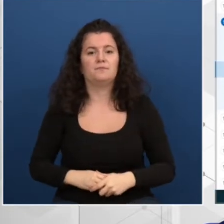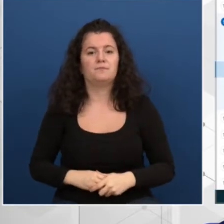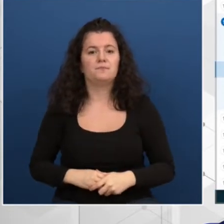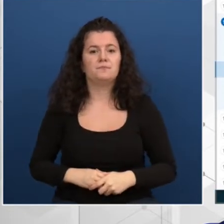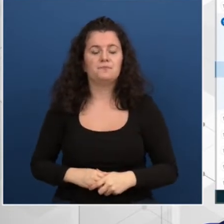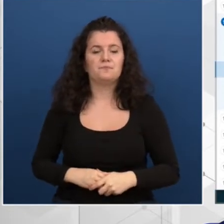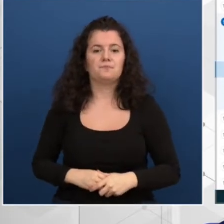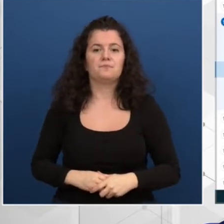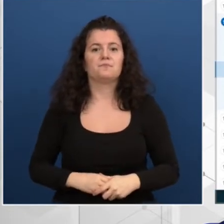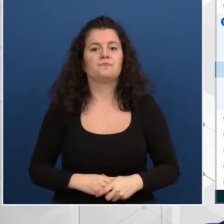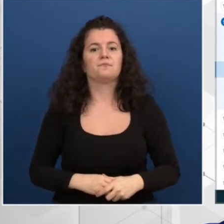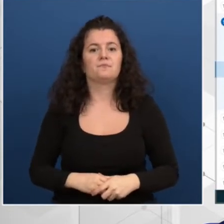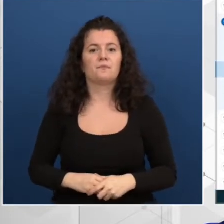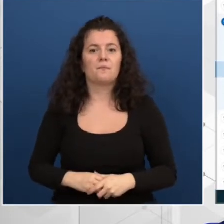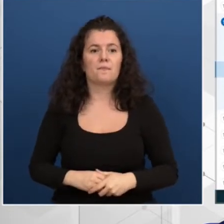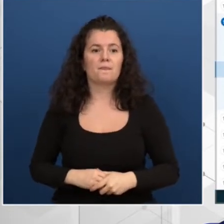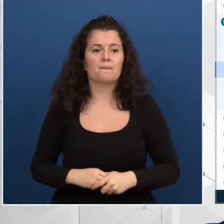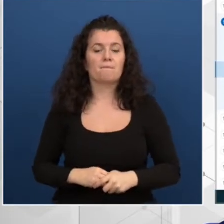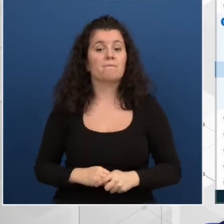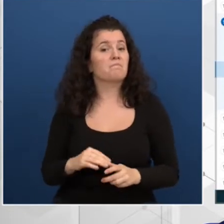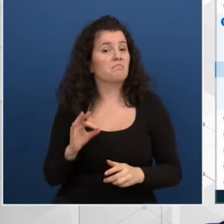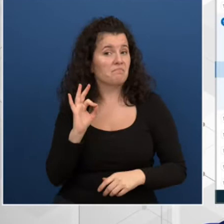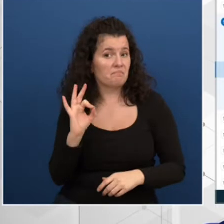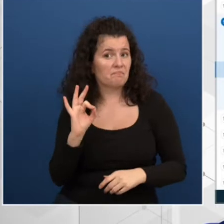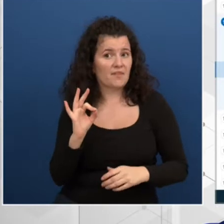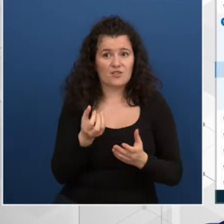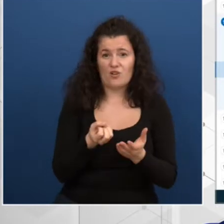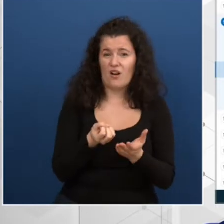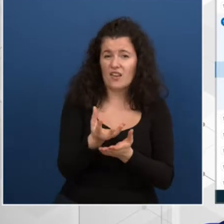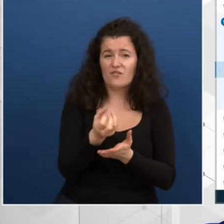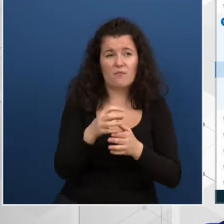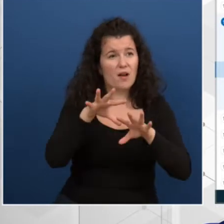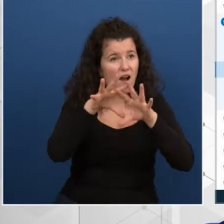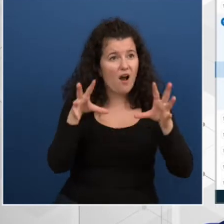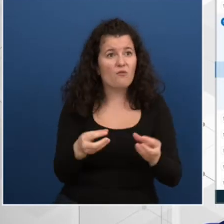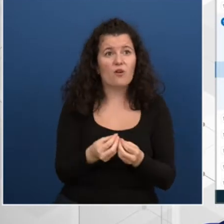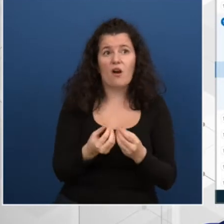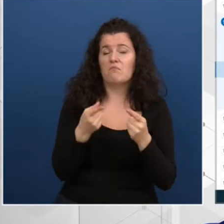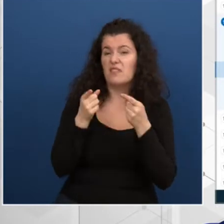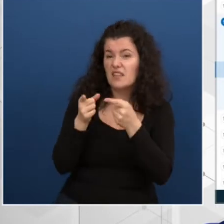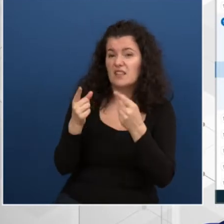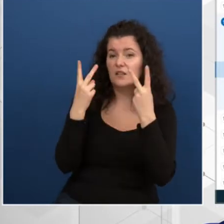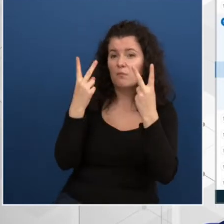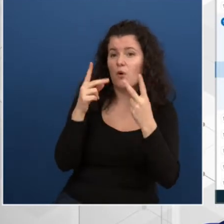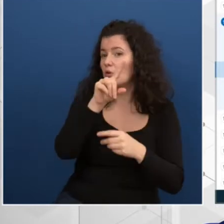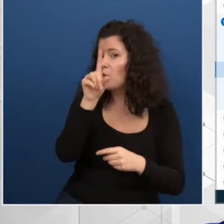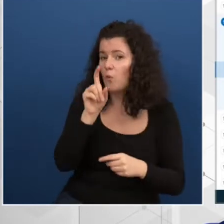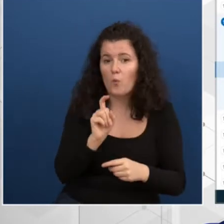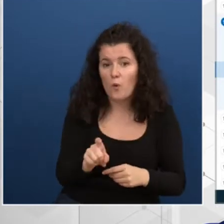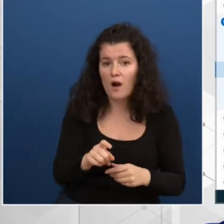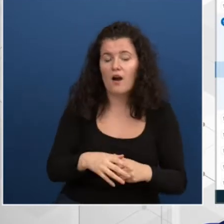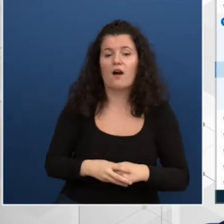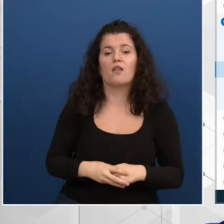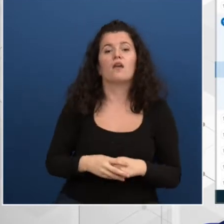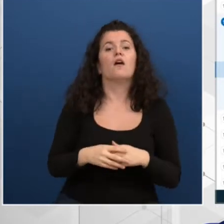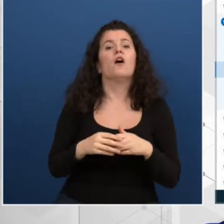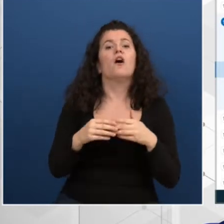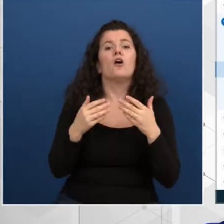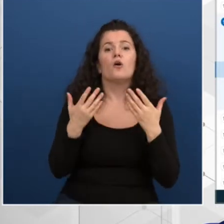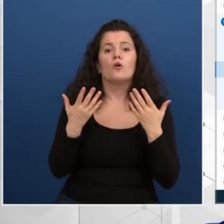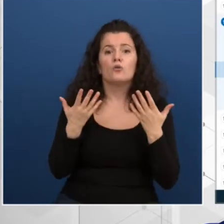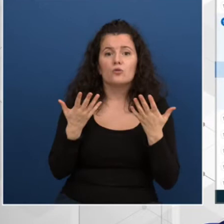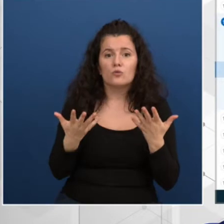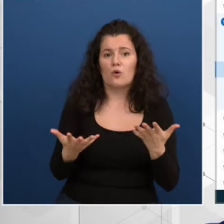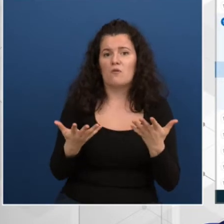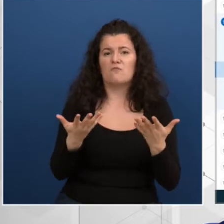But it's really great because there's rich information about why it matters, how to fix the related issues. There's examples and links to detailed